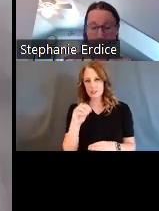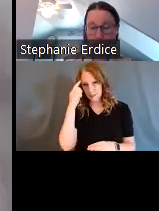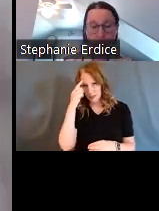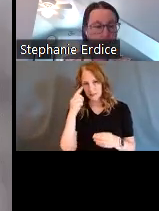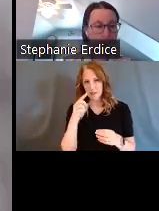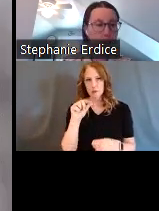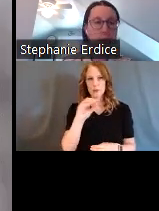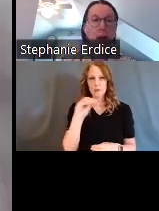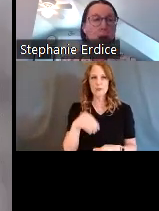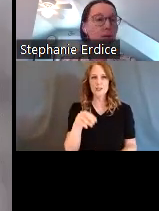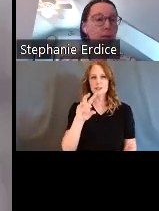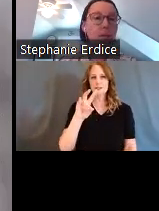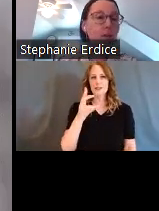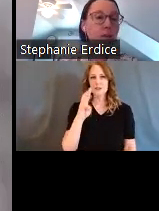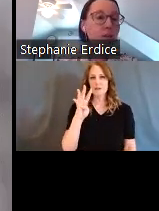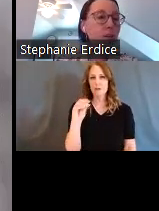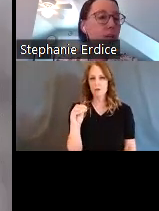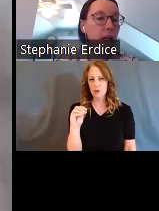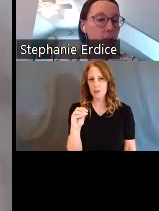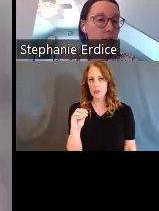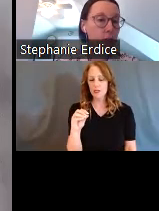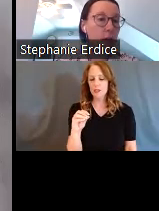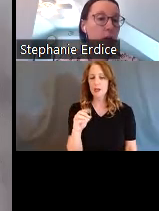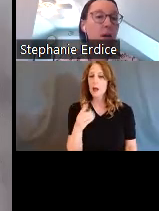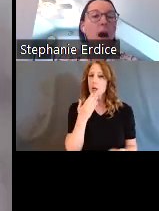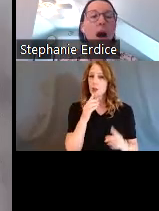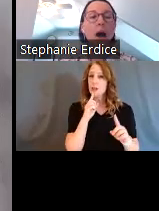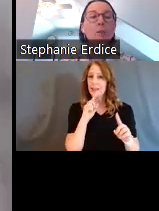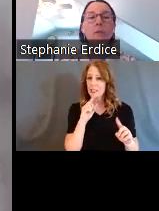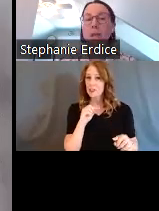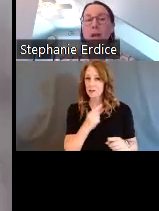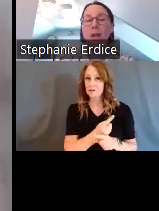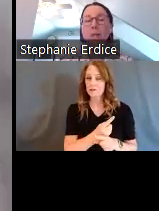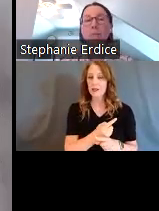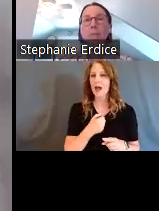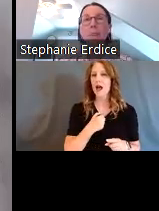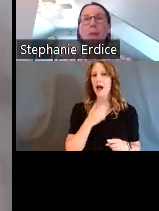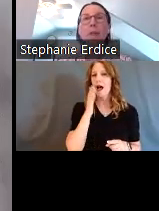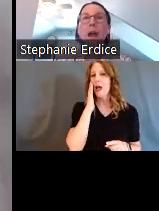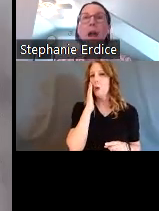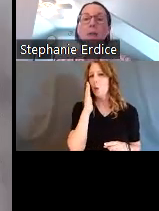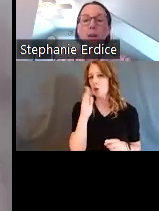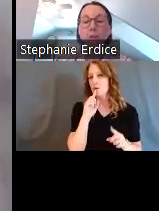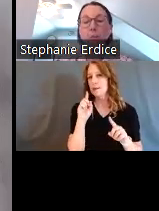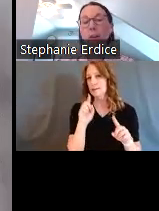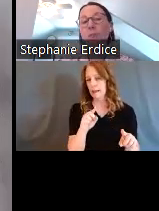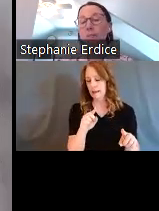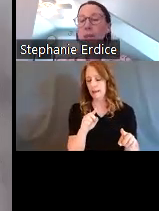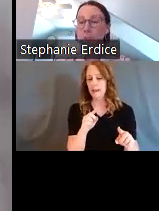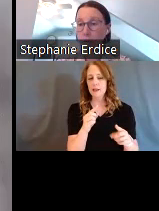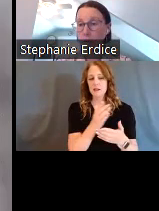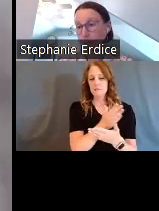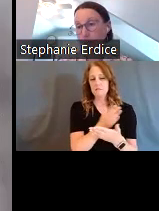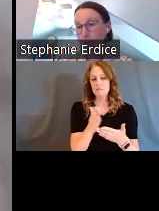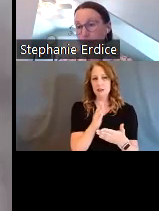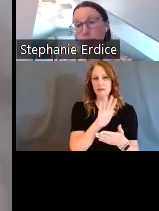about $7.40. And these are good answers, right? I would say that anywhere from like $5